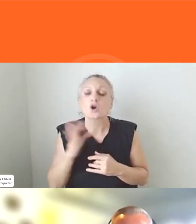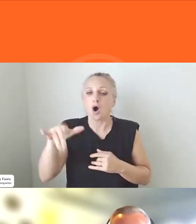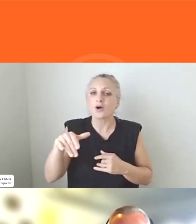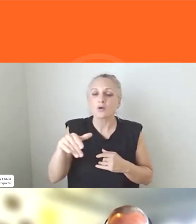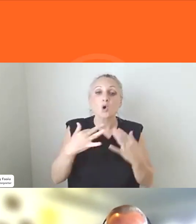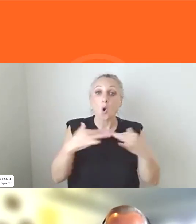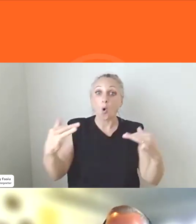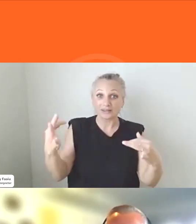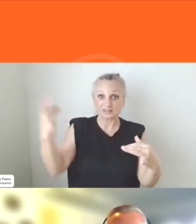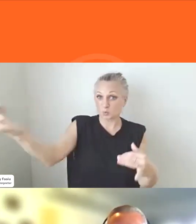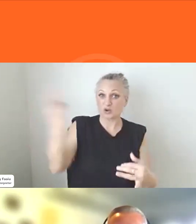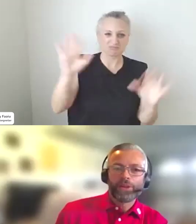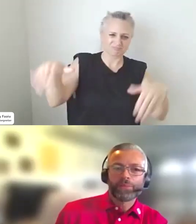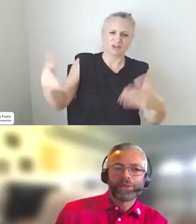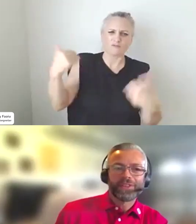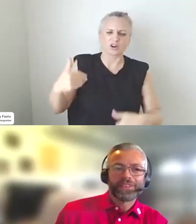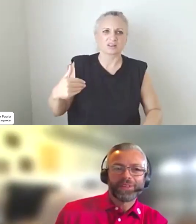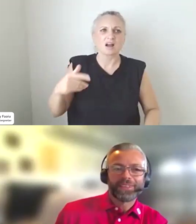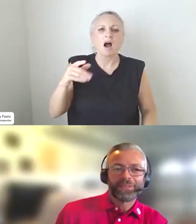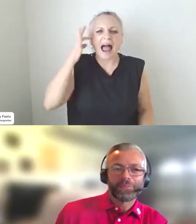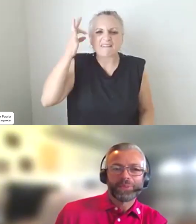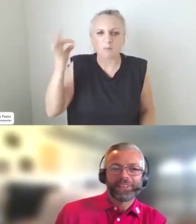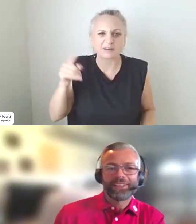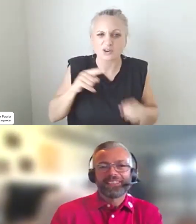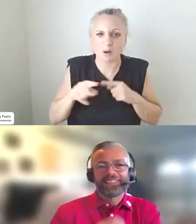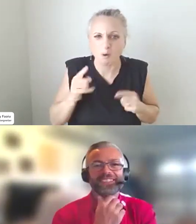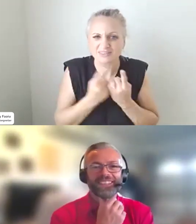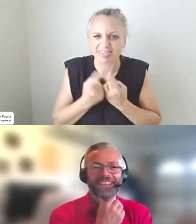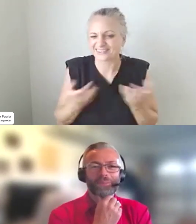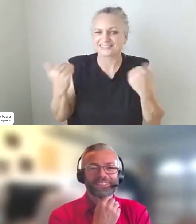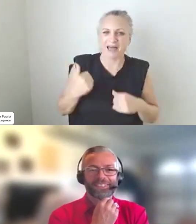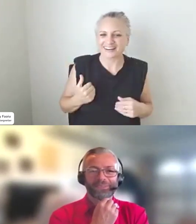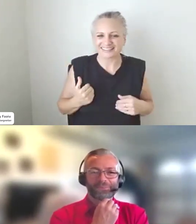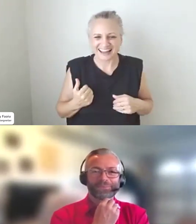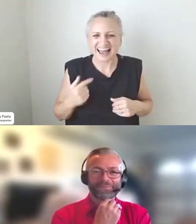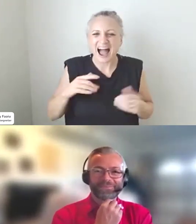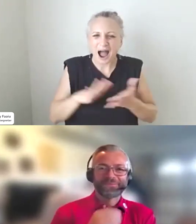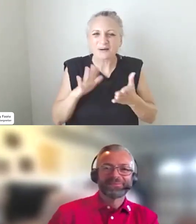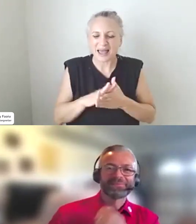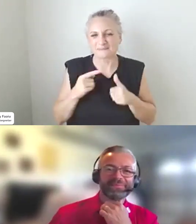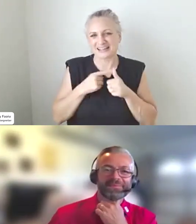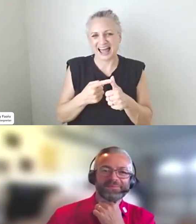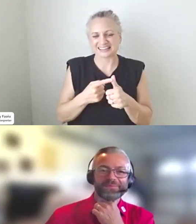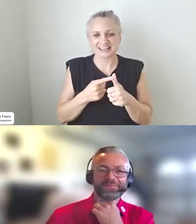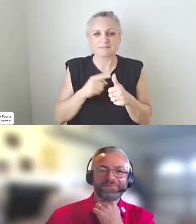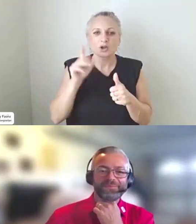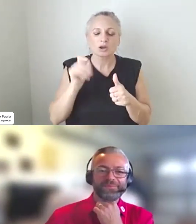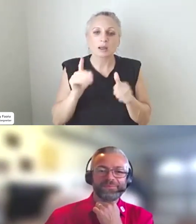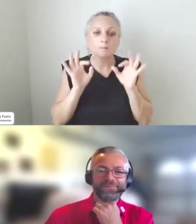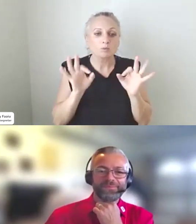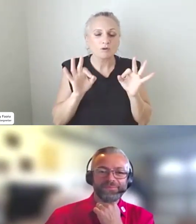Are you sure? Yeah, and I've got an opinion on most things, but I'll happily see. Not perfect.